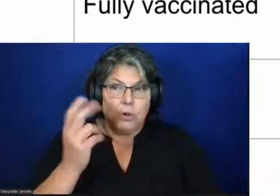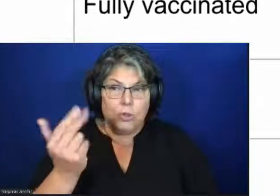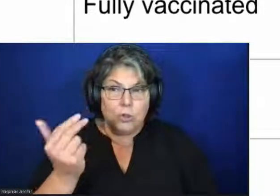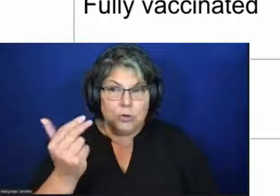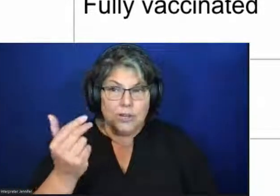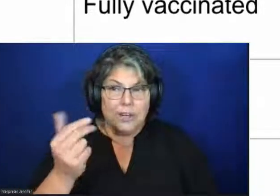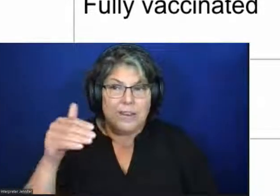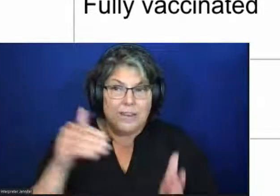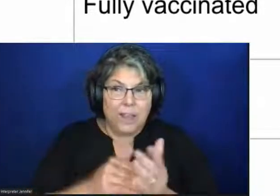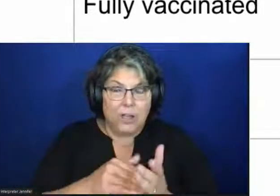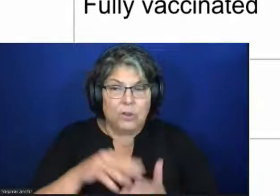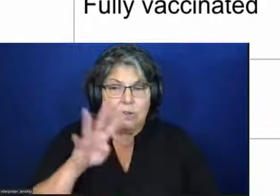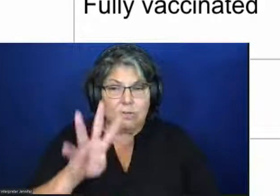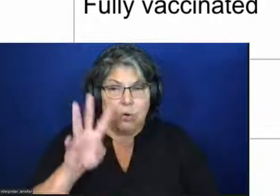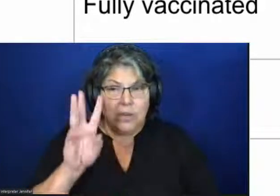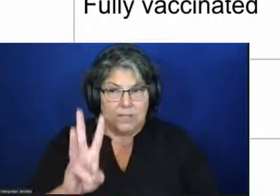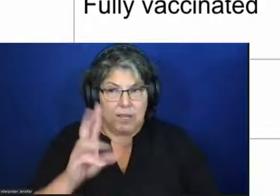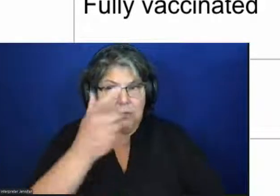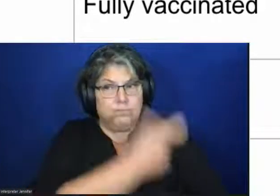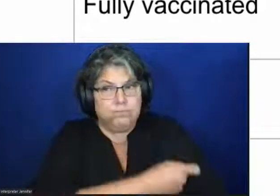113,046 doses.